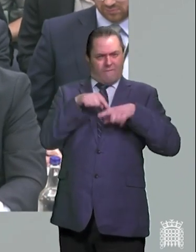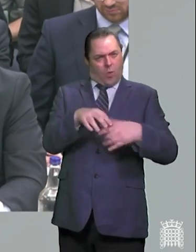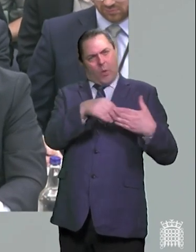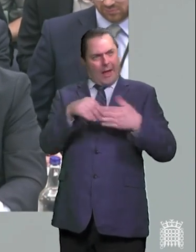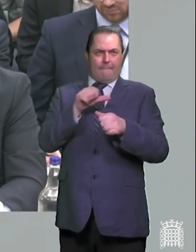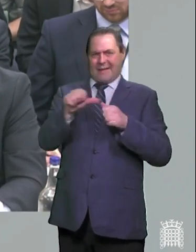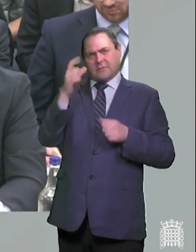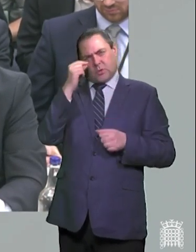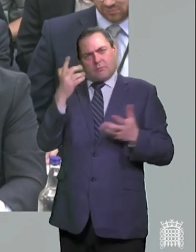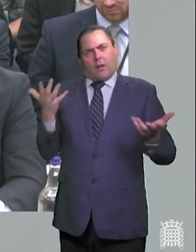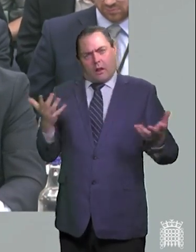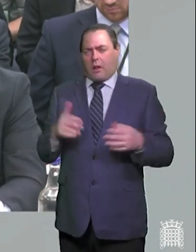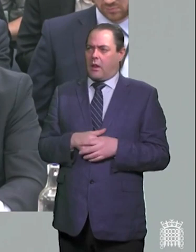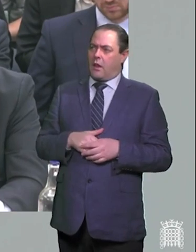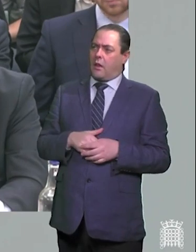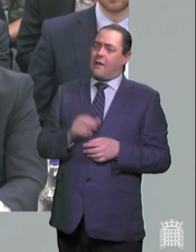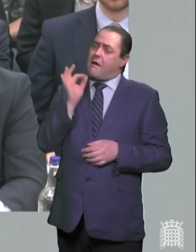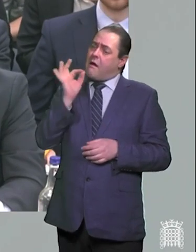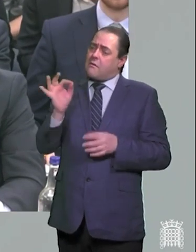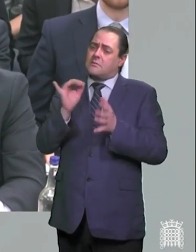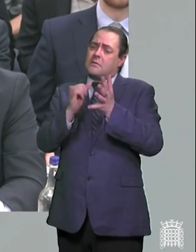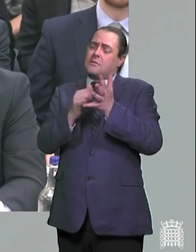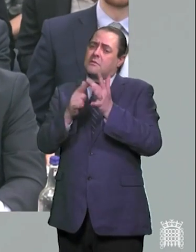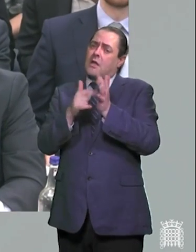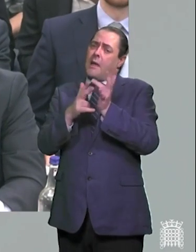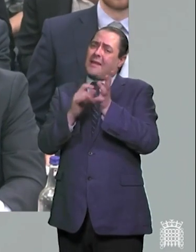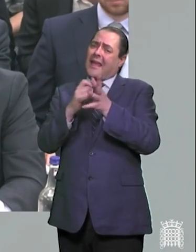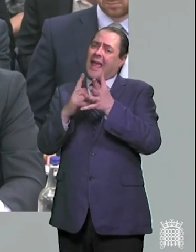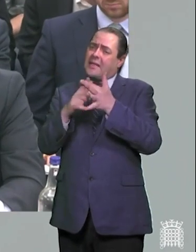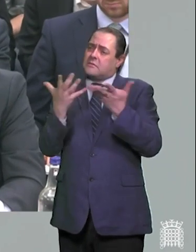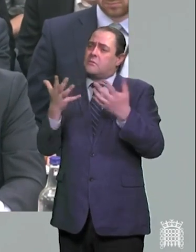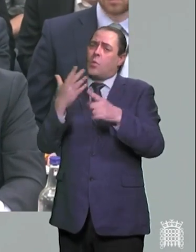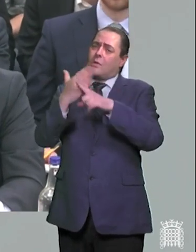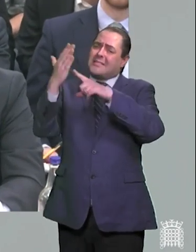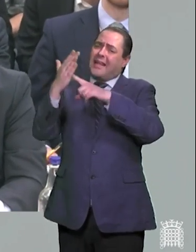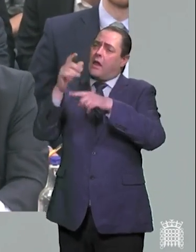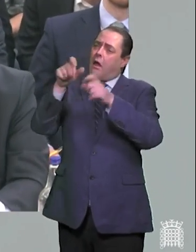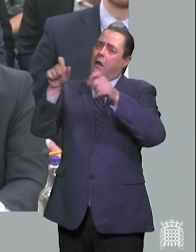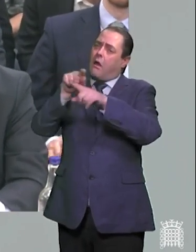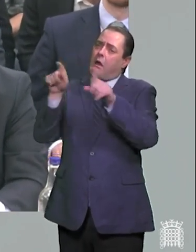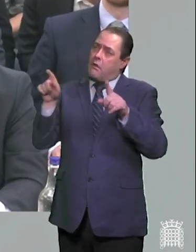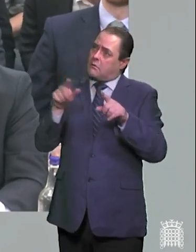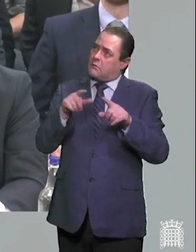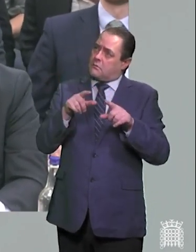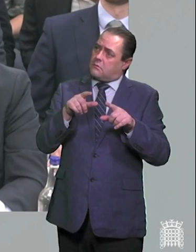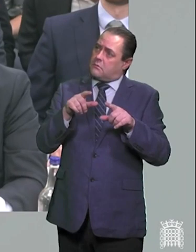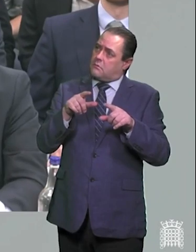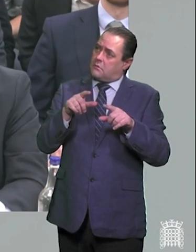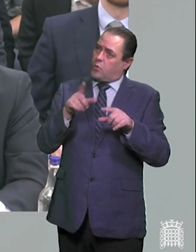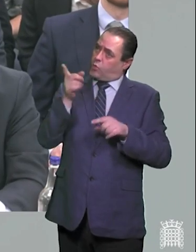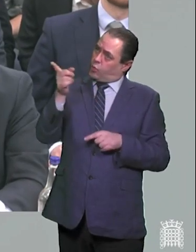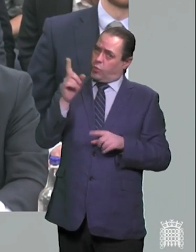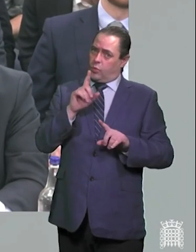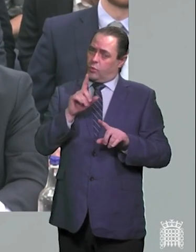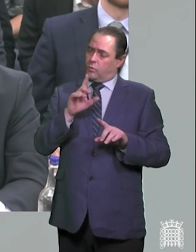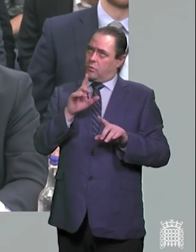best of our ability. If you'd asked Simon Case or any of the senior officials, were we following or put it the other way around, were you